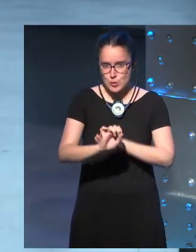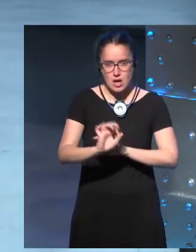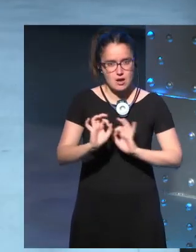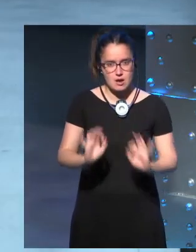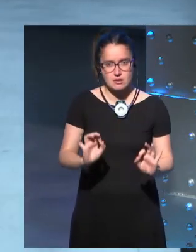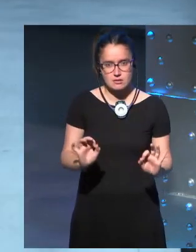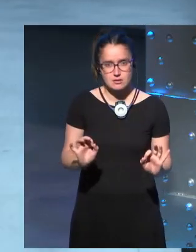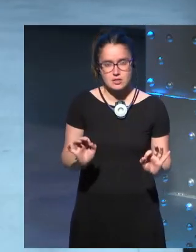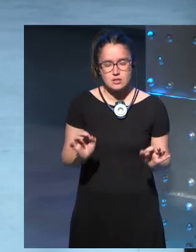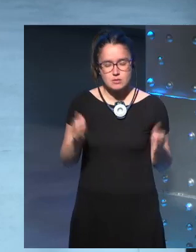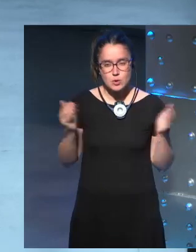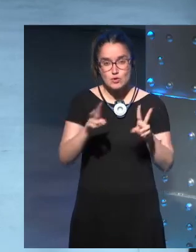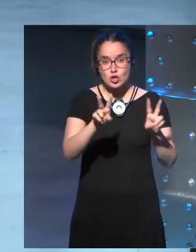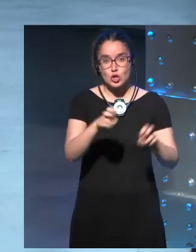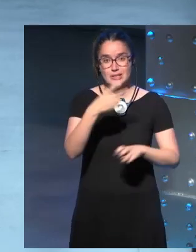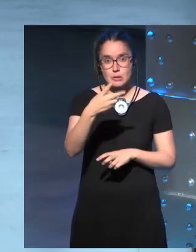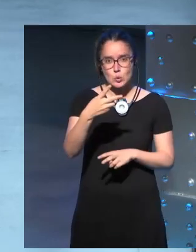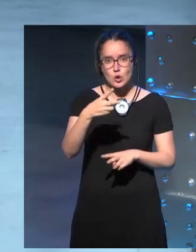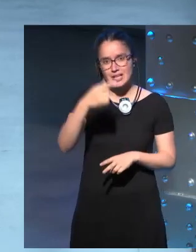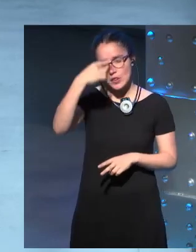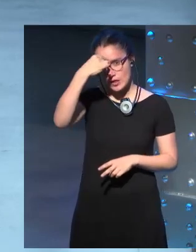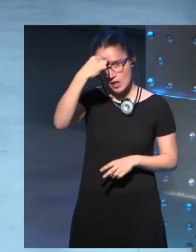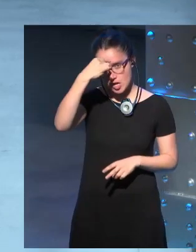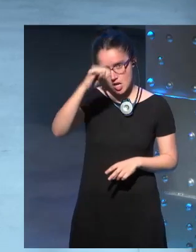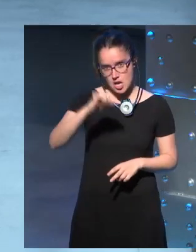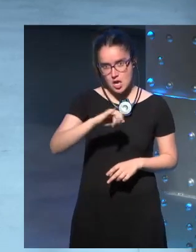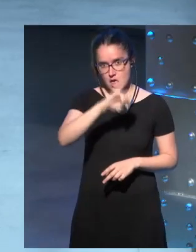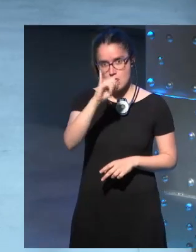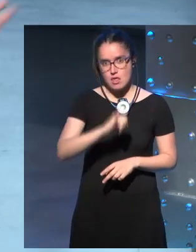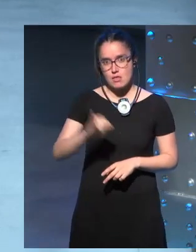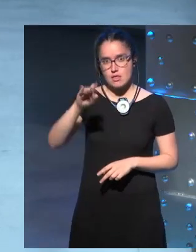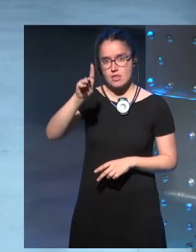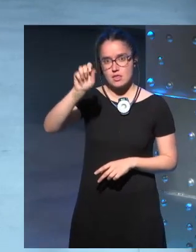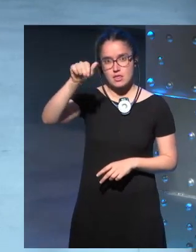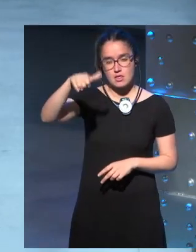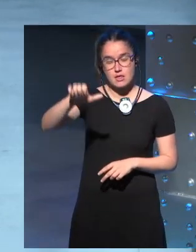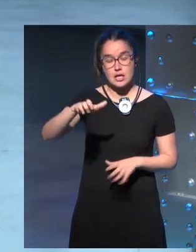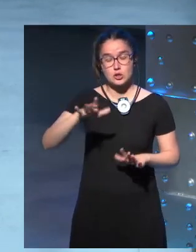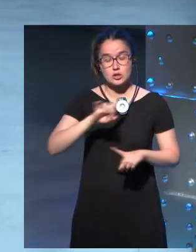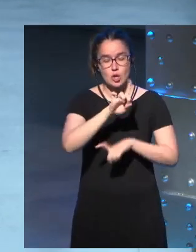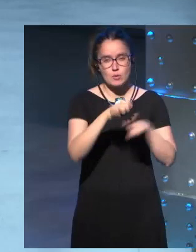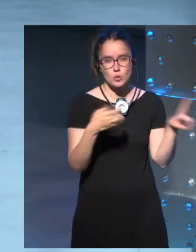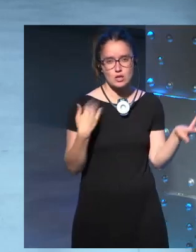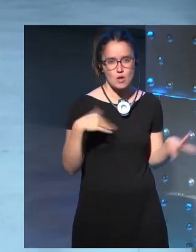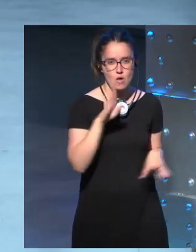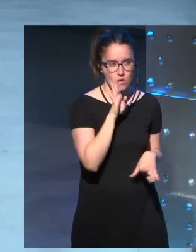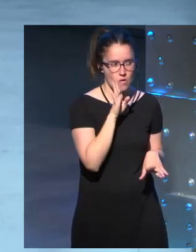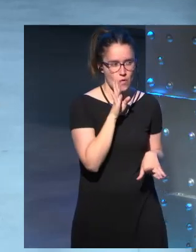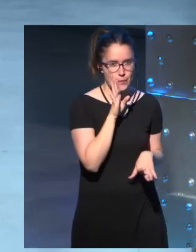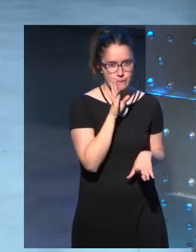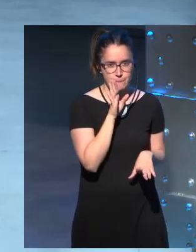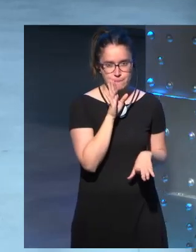that there can't be any more present than football, and there are 2 chapters for Zidane. So I've asked